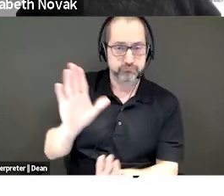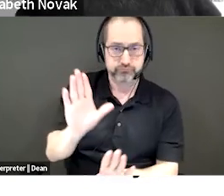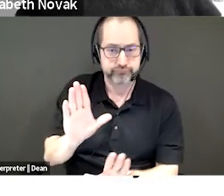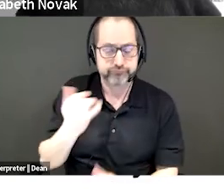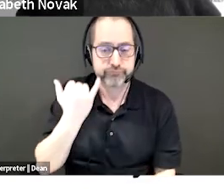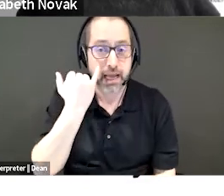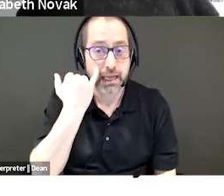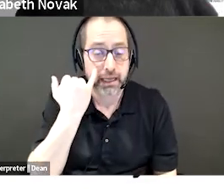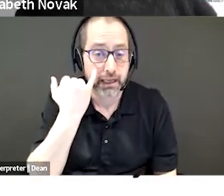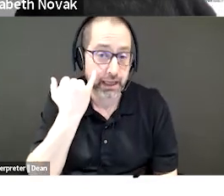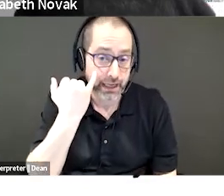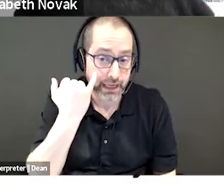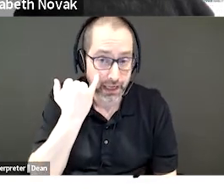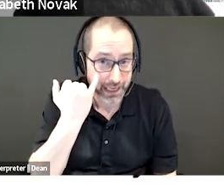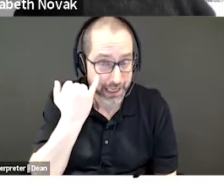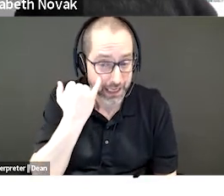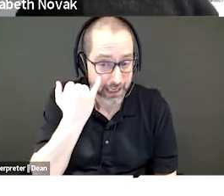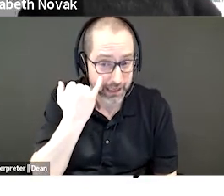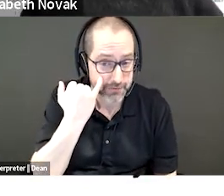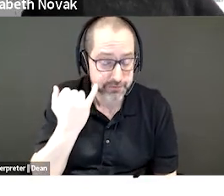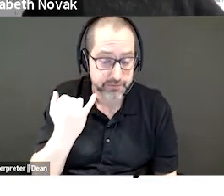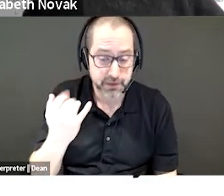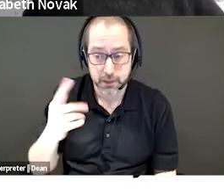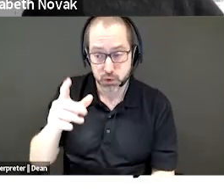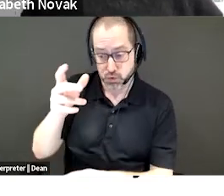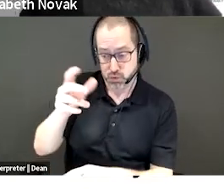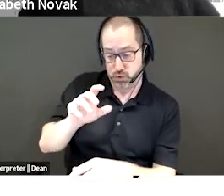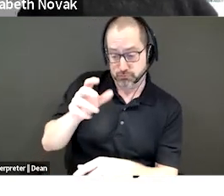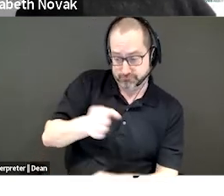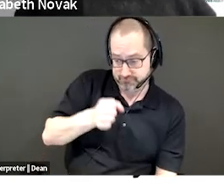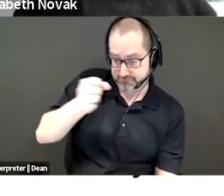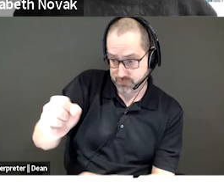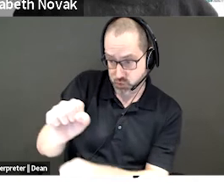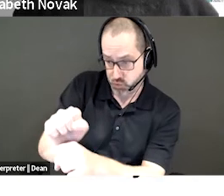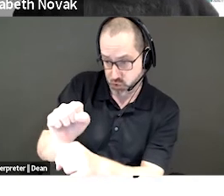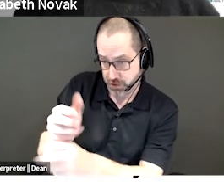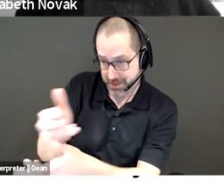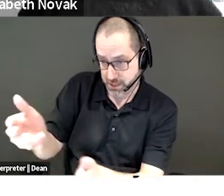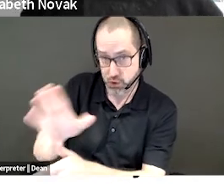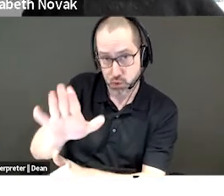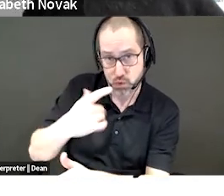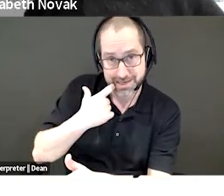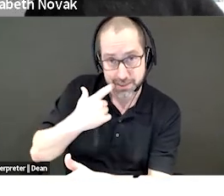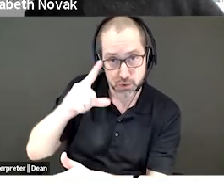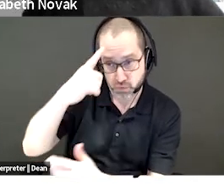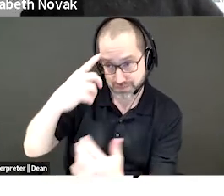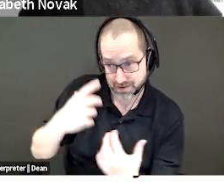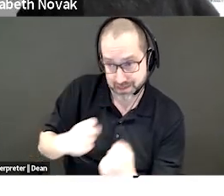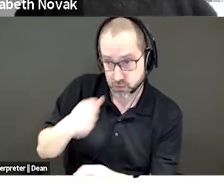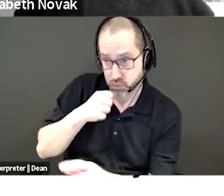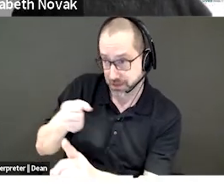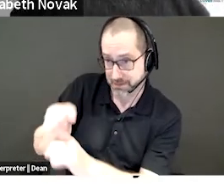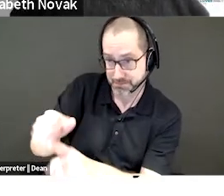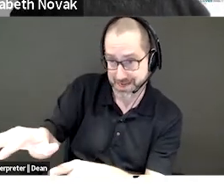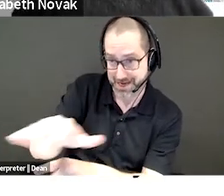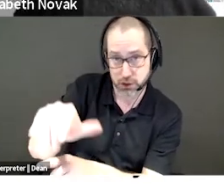to impact the health and safety of either yourself or workers on the job. All right. So as